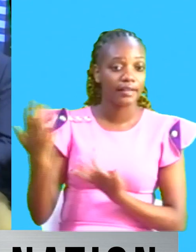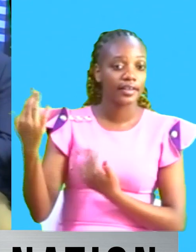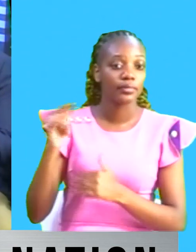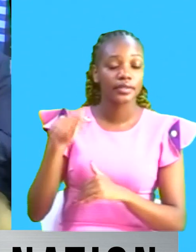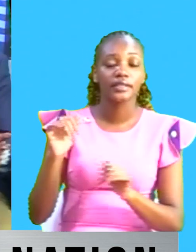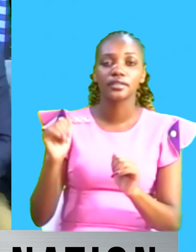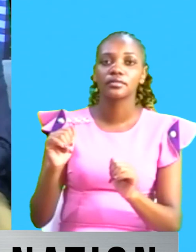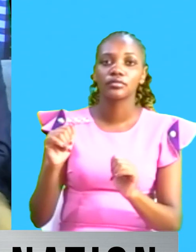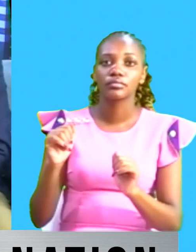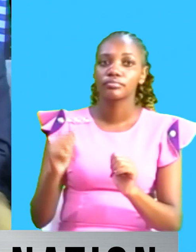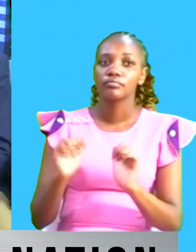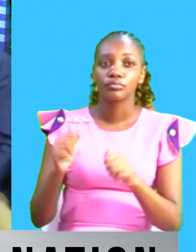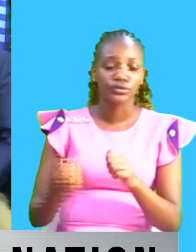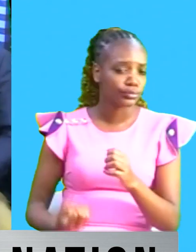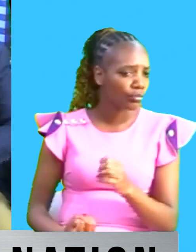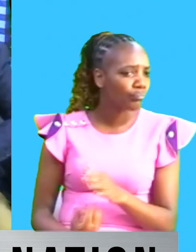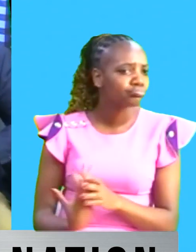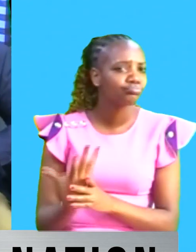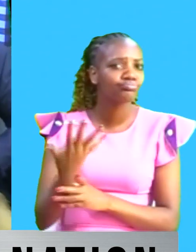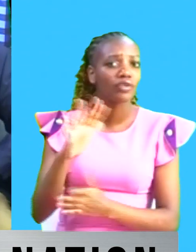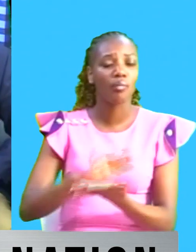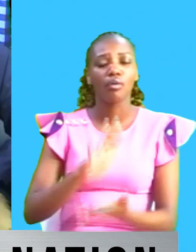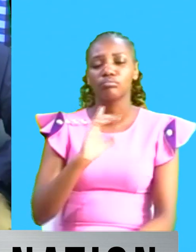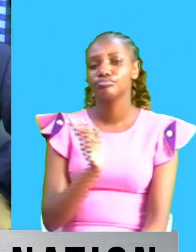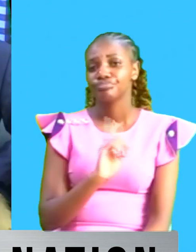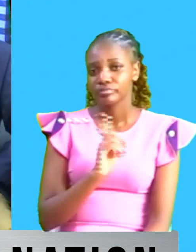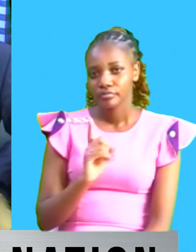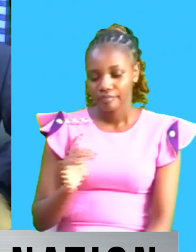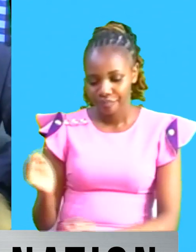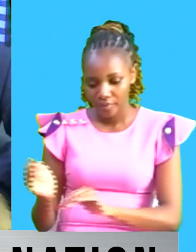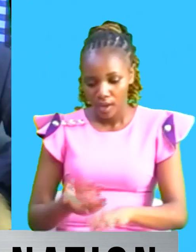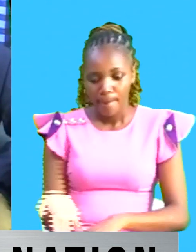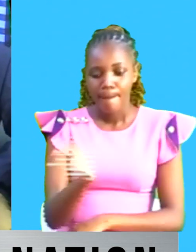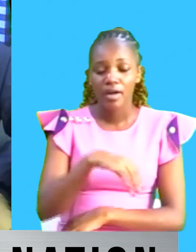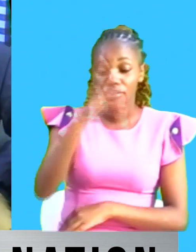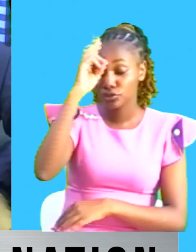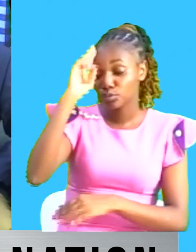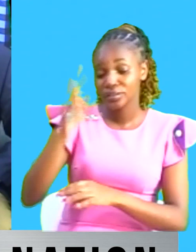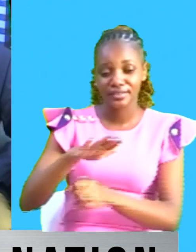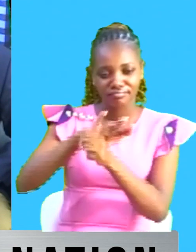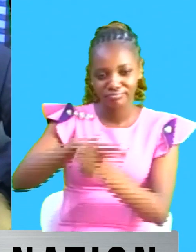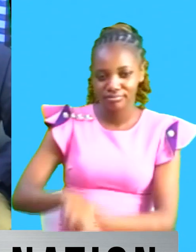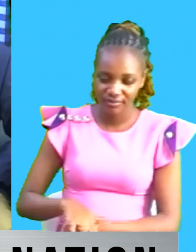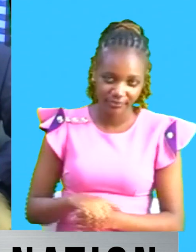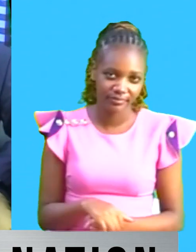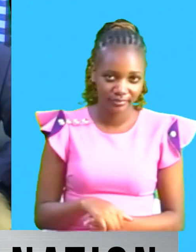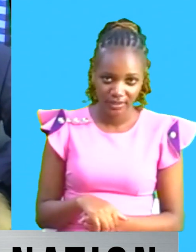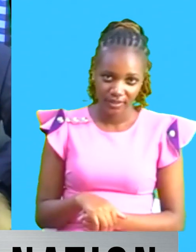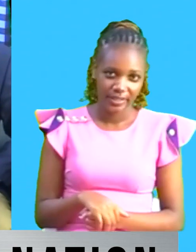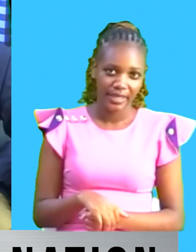to degenerate even further beyond this. Yeah. Back to police brutality, the trust of the police amongst the